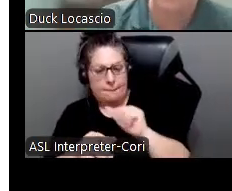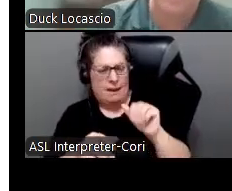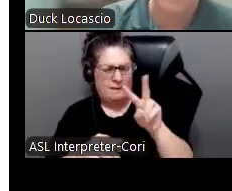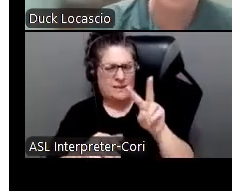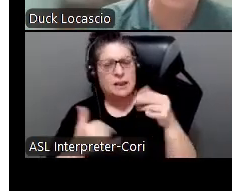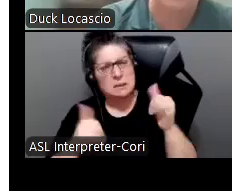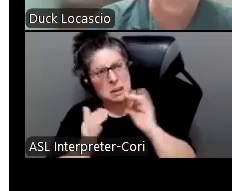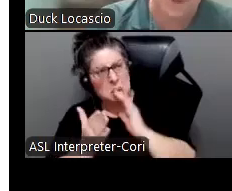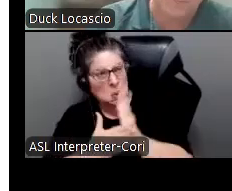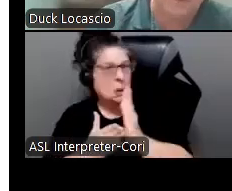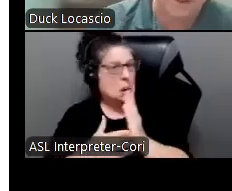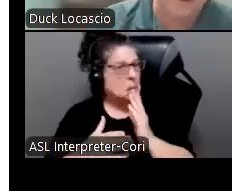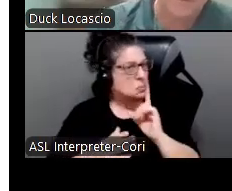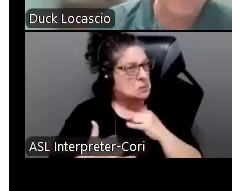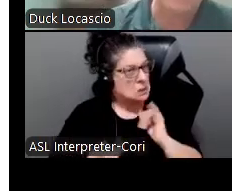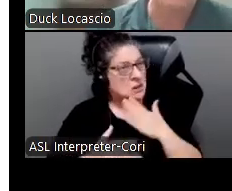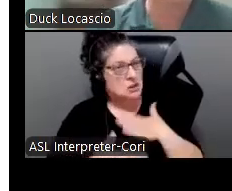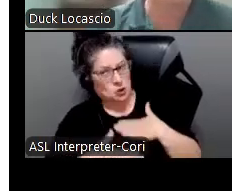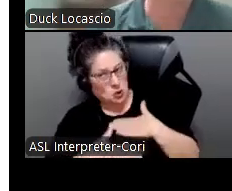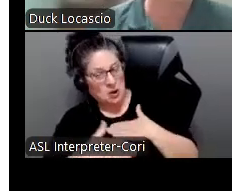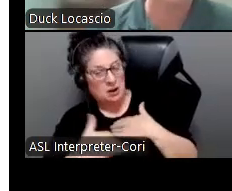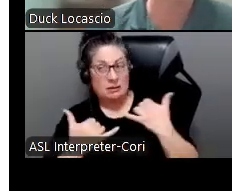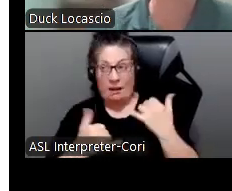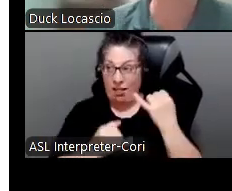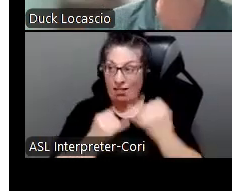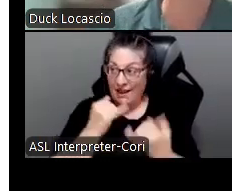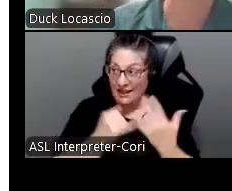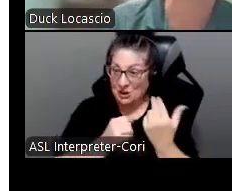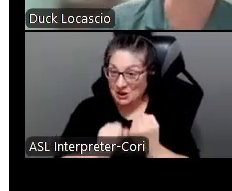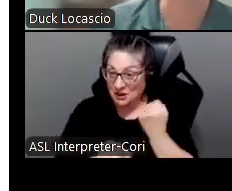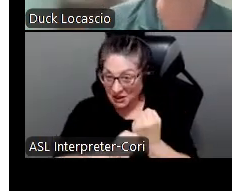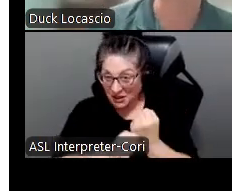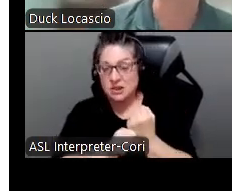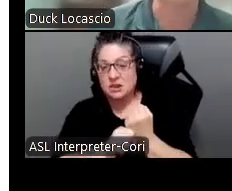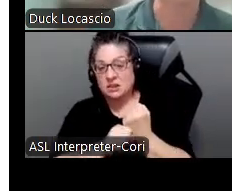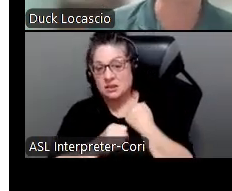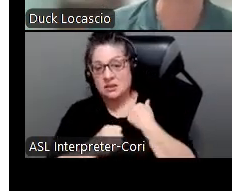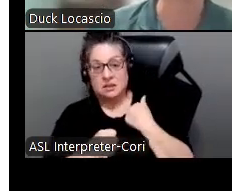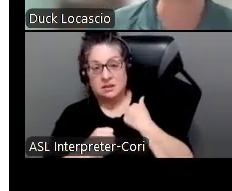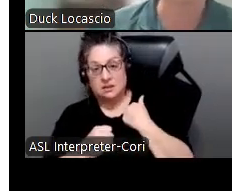still okay. I was still enjoying myself. And now the last 13 years,